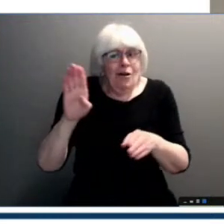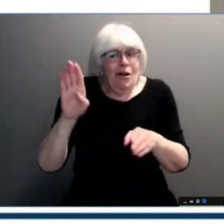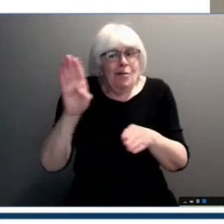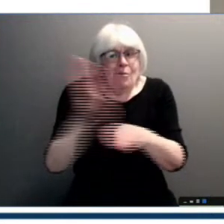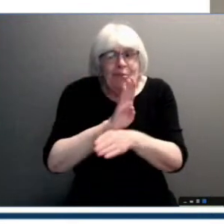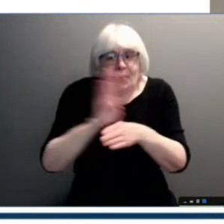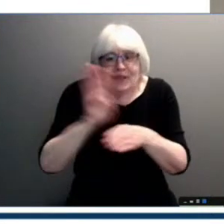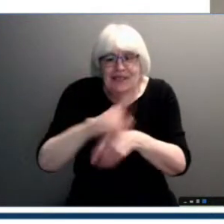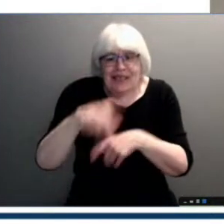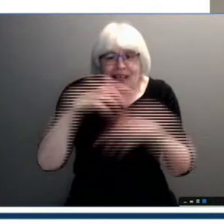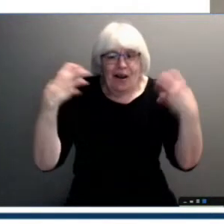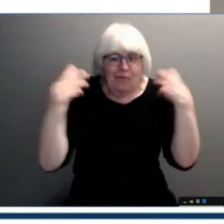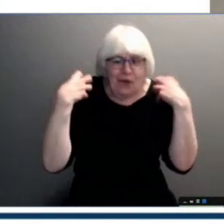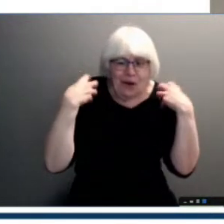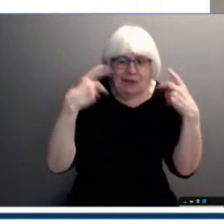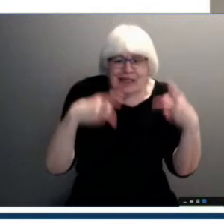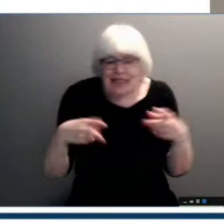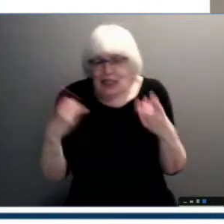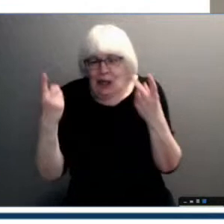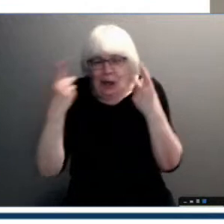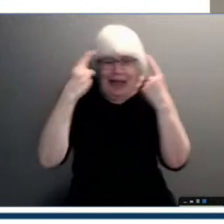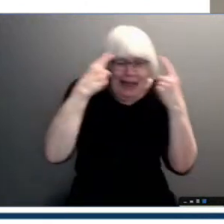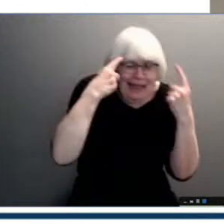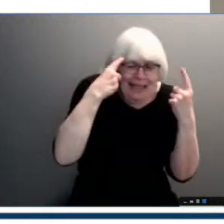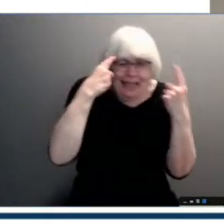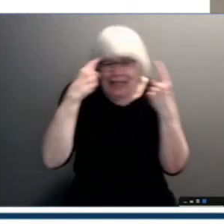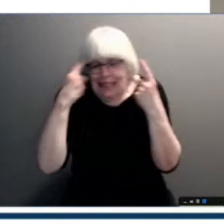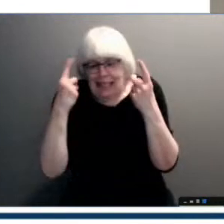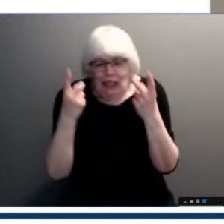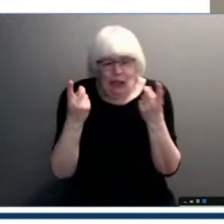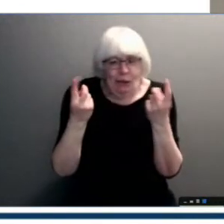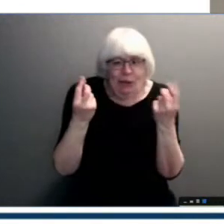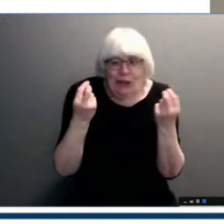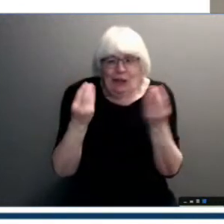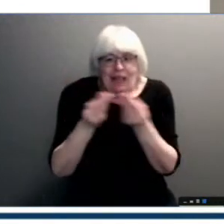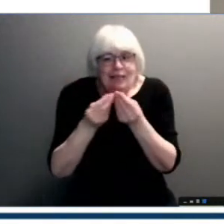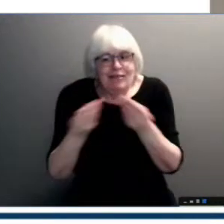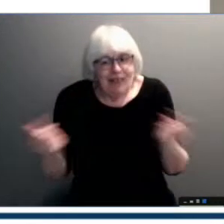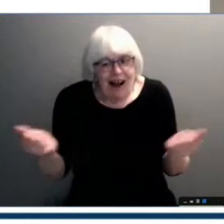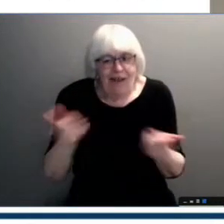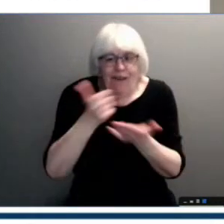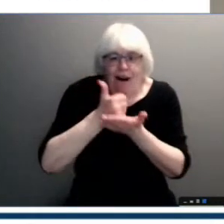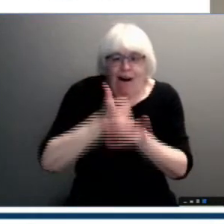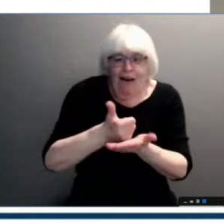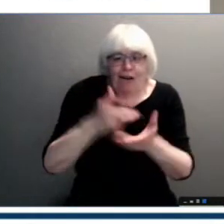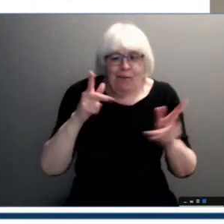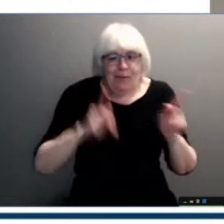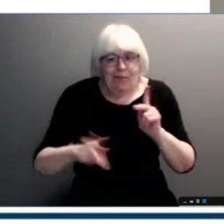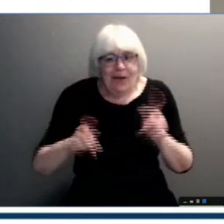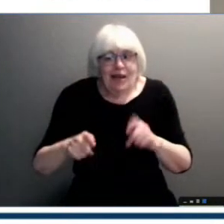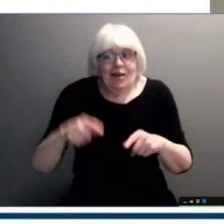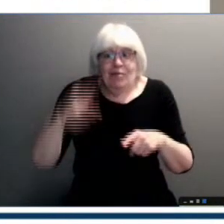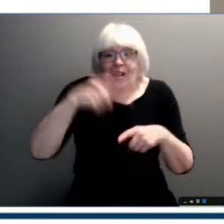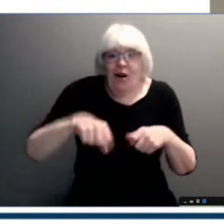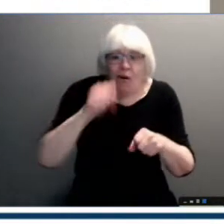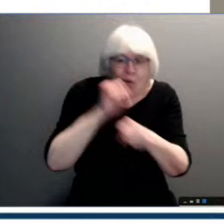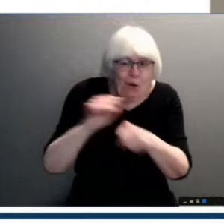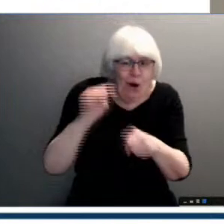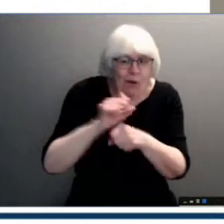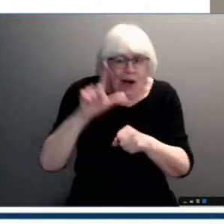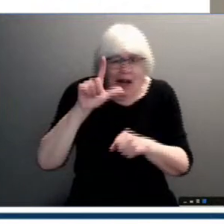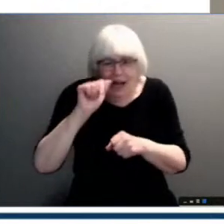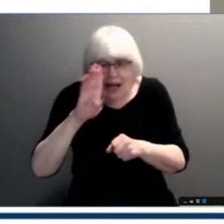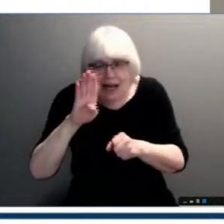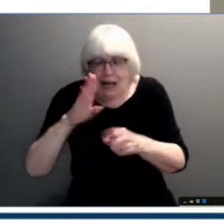livelihood. To people working in the lab and public health and the public health teams managing cases. To volunteers who have